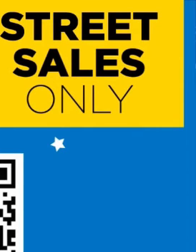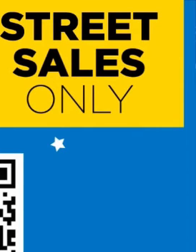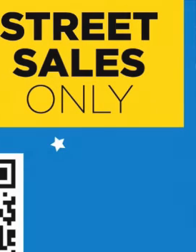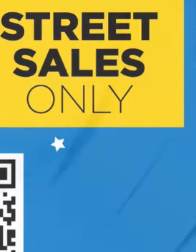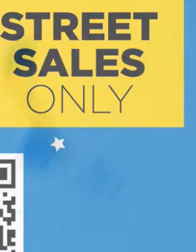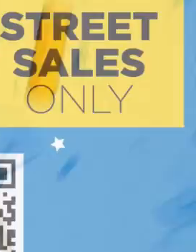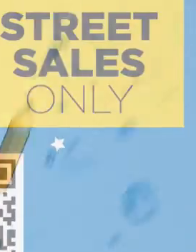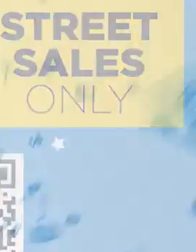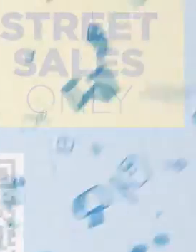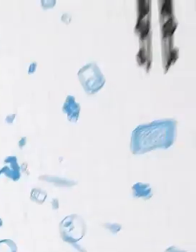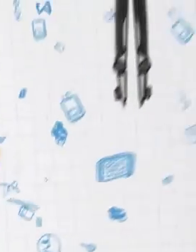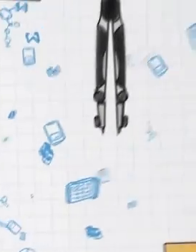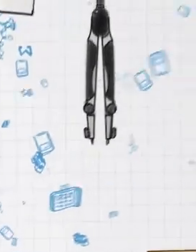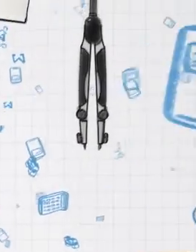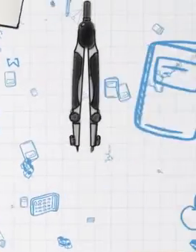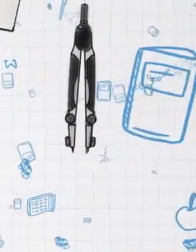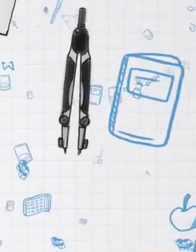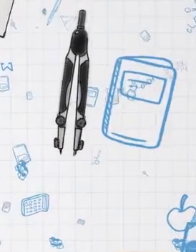Round.